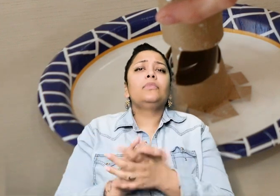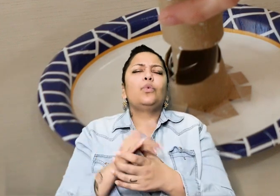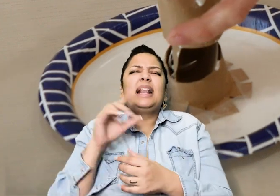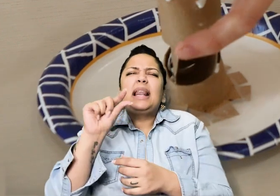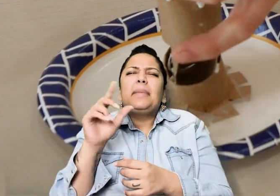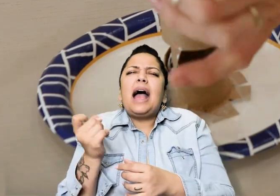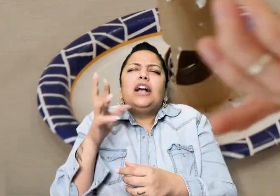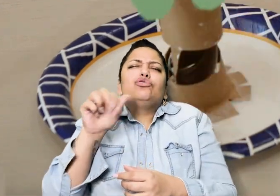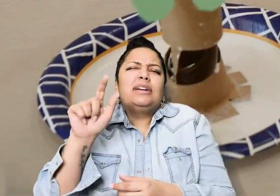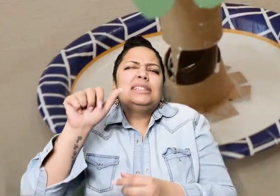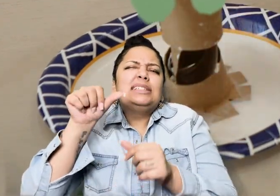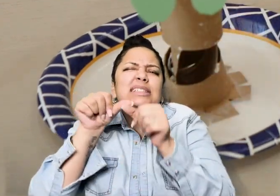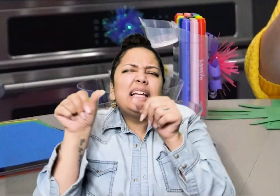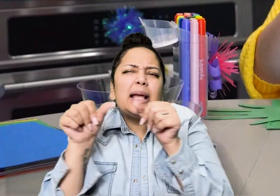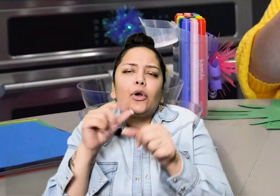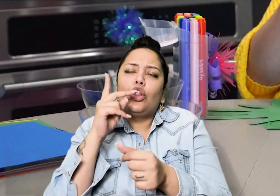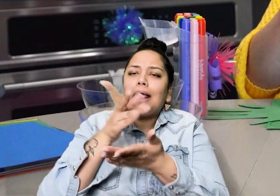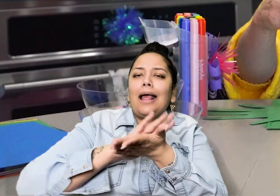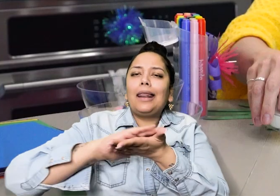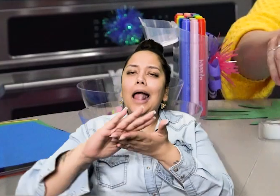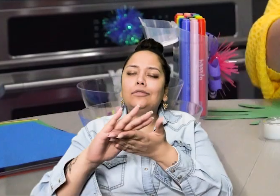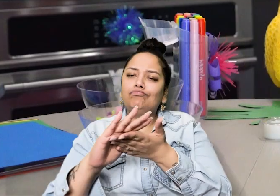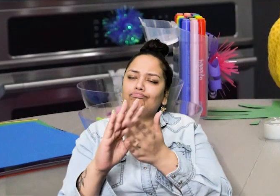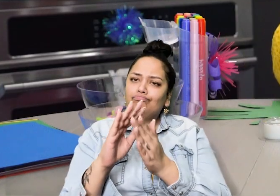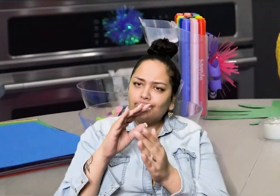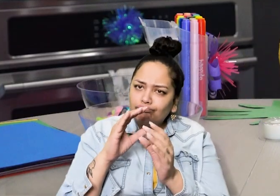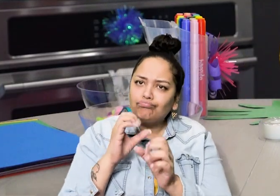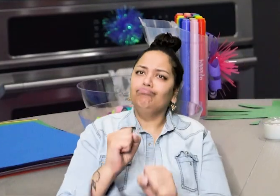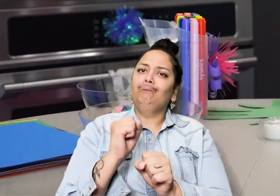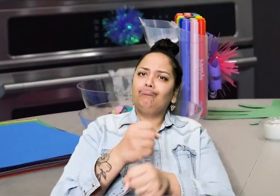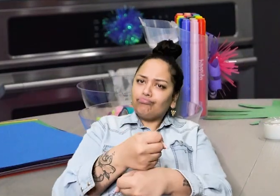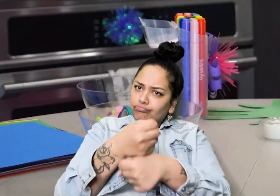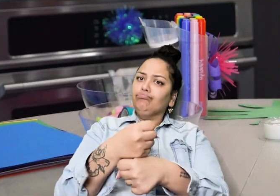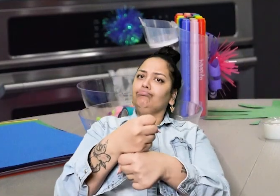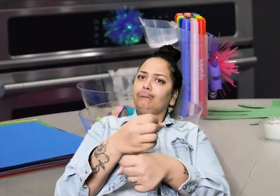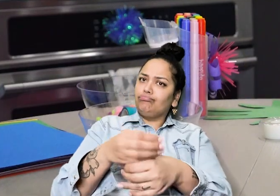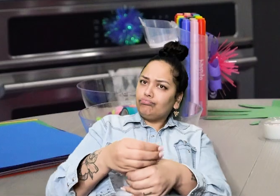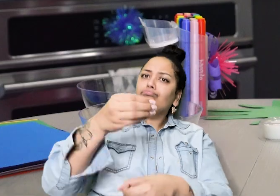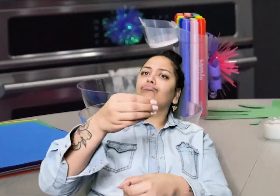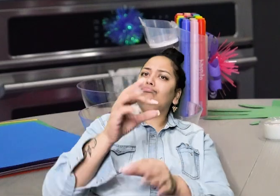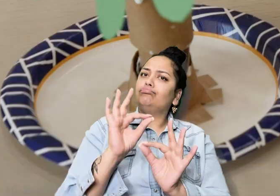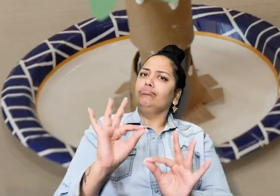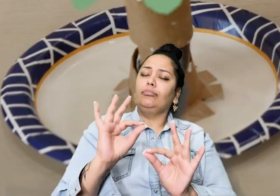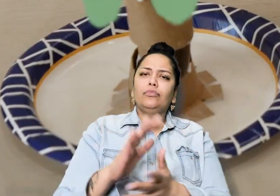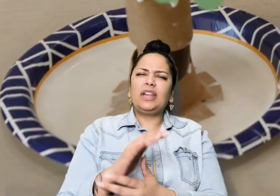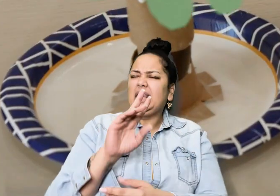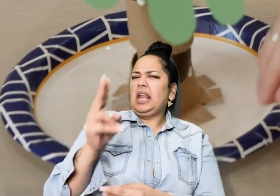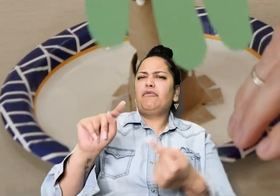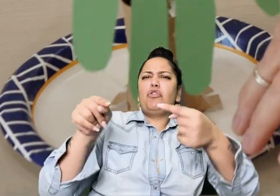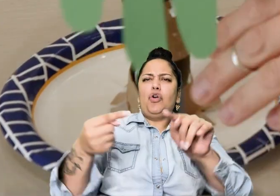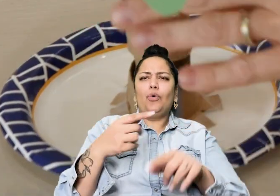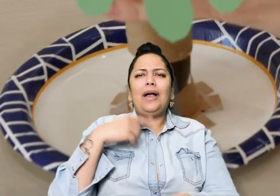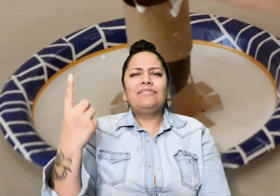there. Maybe we could put a little extra tape just to keep it nice and secure, because that